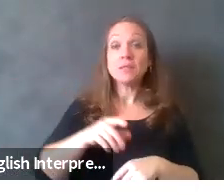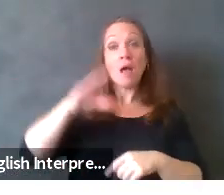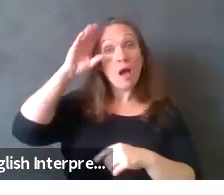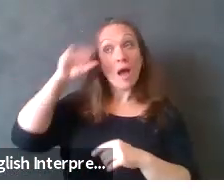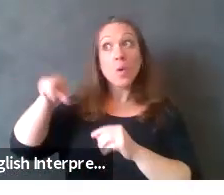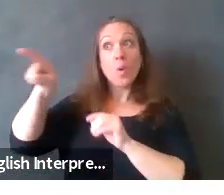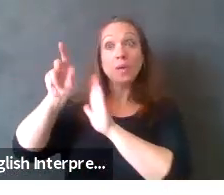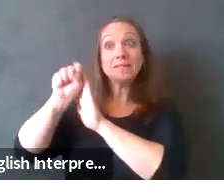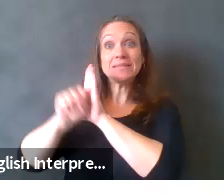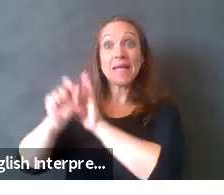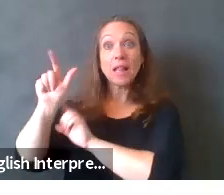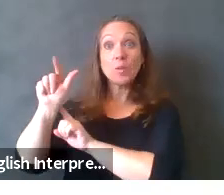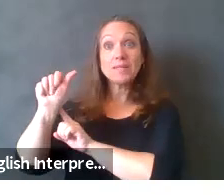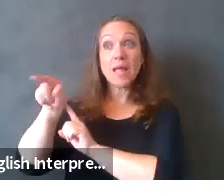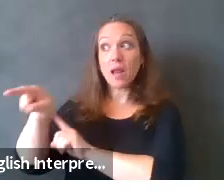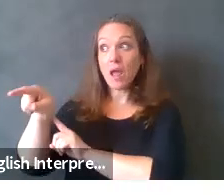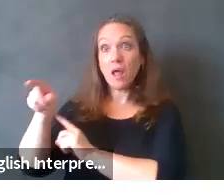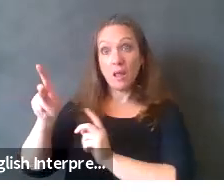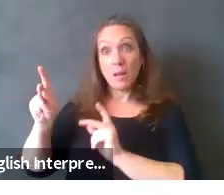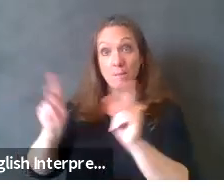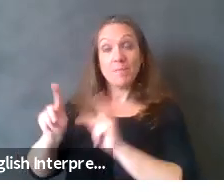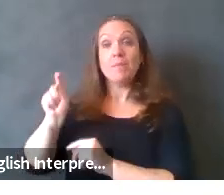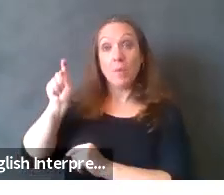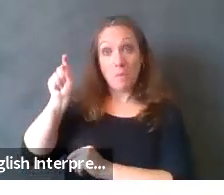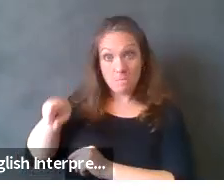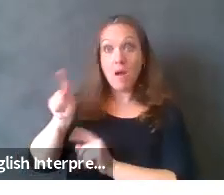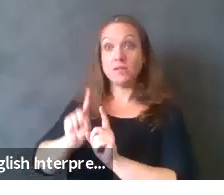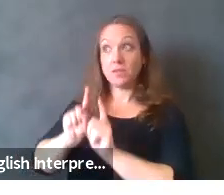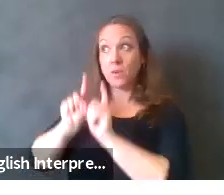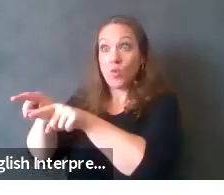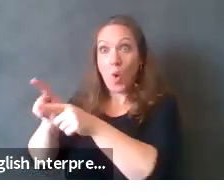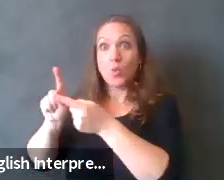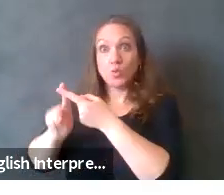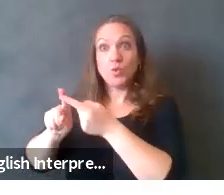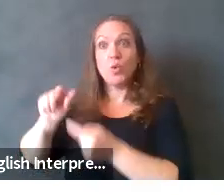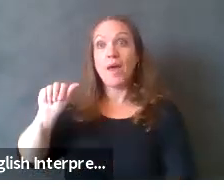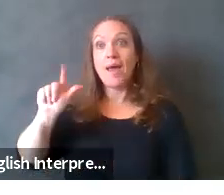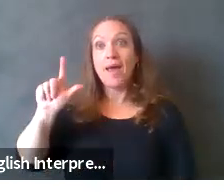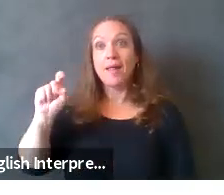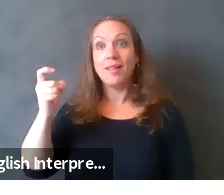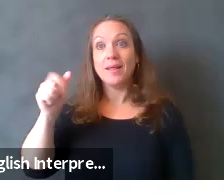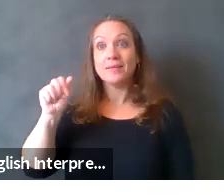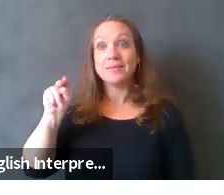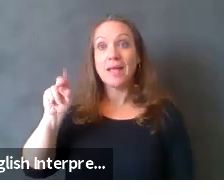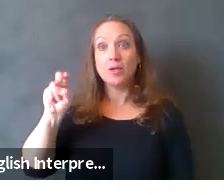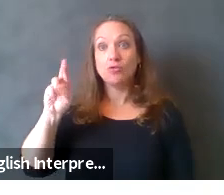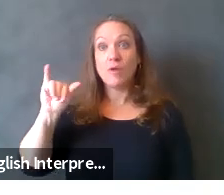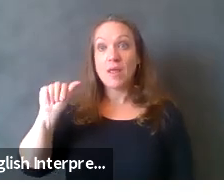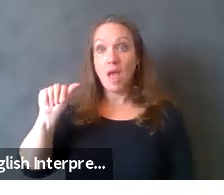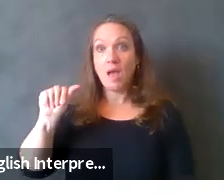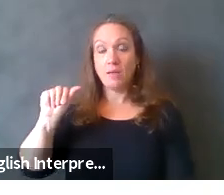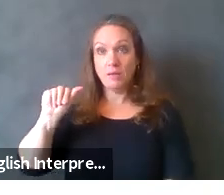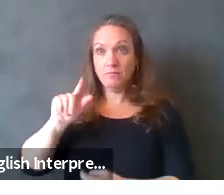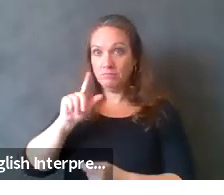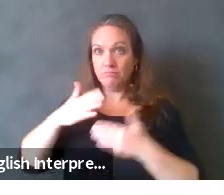people exactly have to go to a reception center in Alexandria, Louisiana in person, but